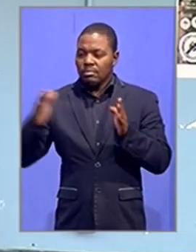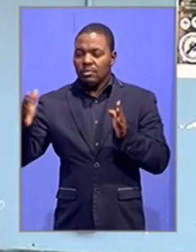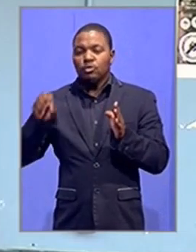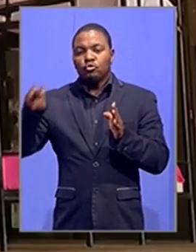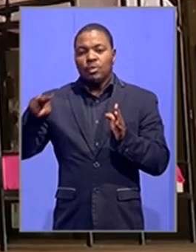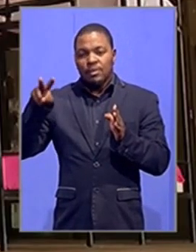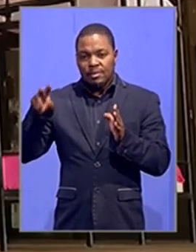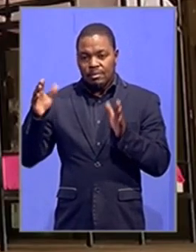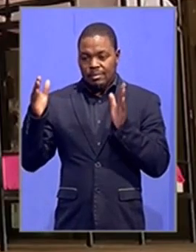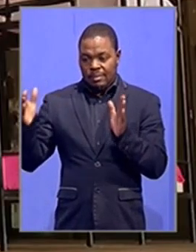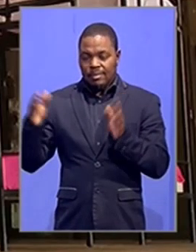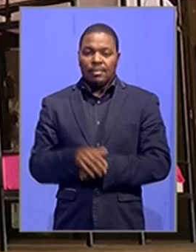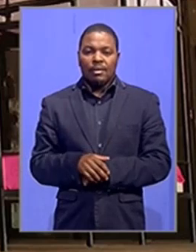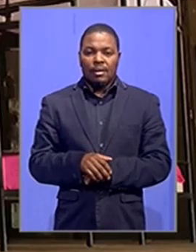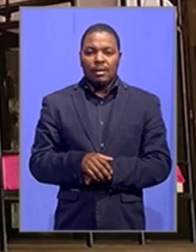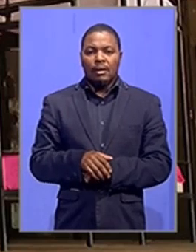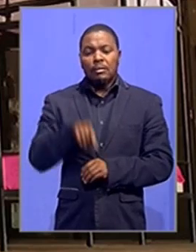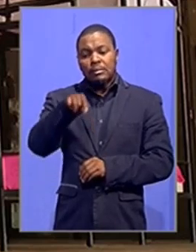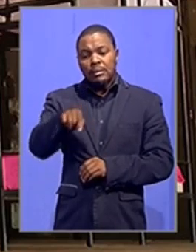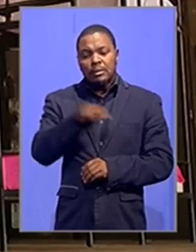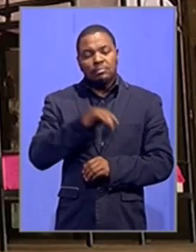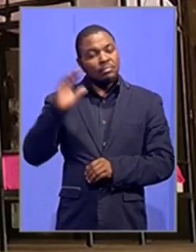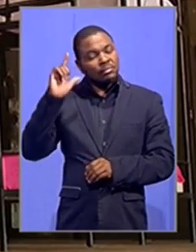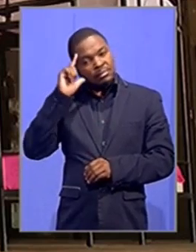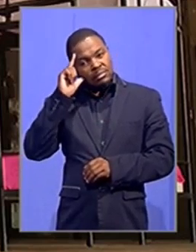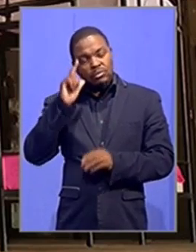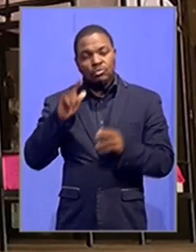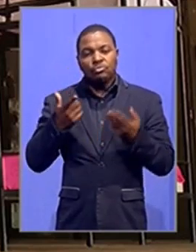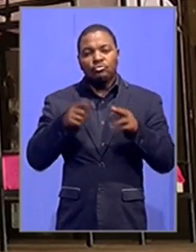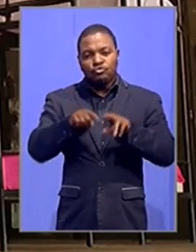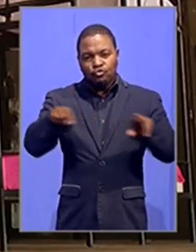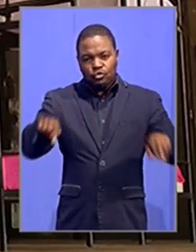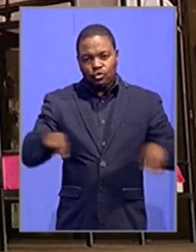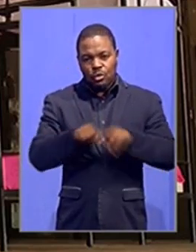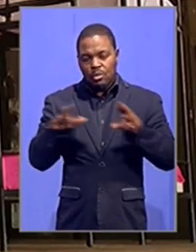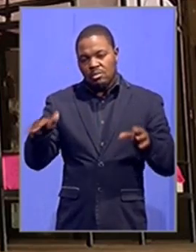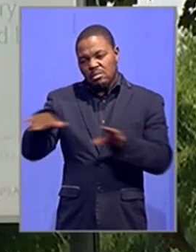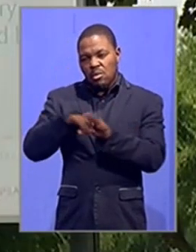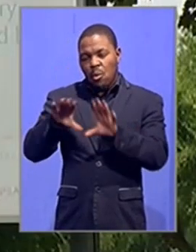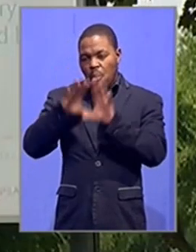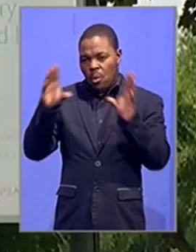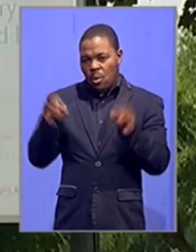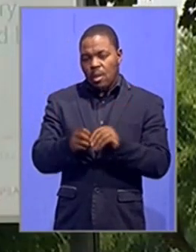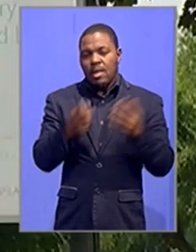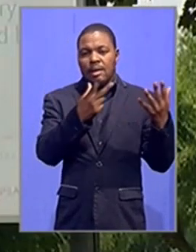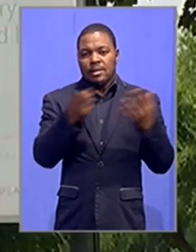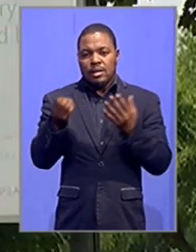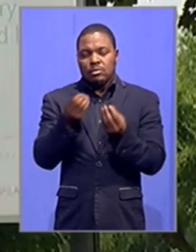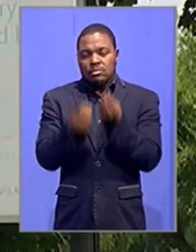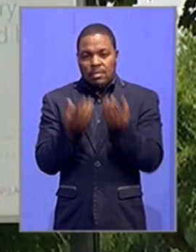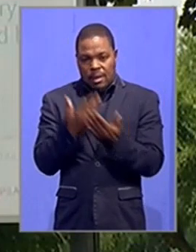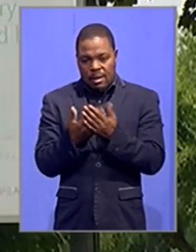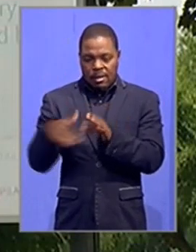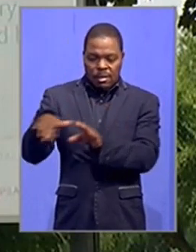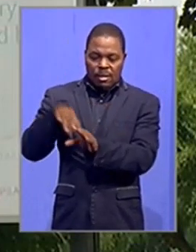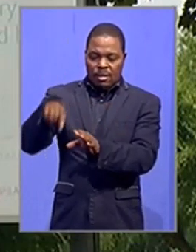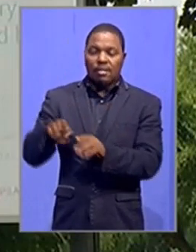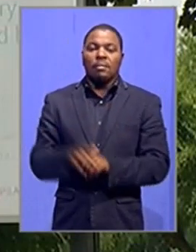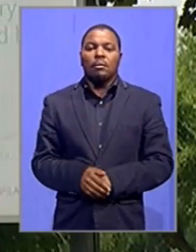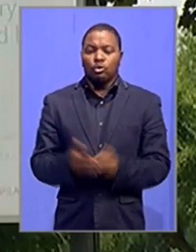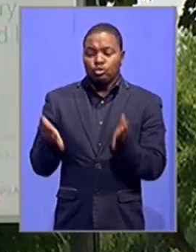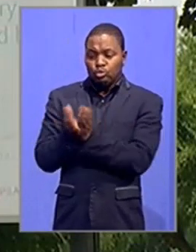12. Diphaposi tseo ba robalang ho tsona le tsona di nka palo ya 800. Sekolo sena se re tsohle